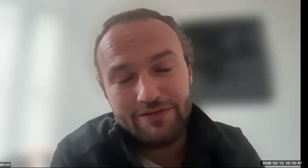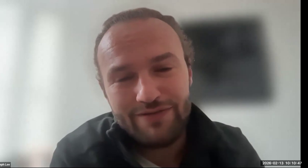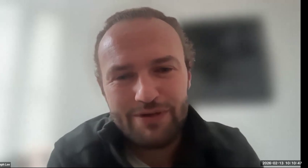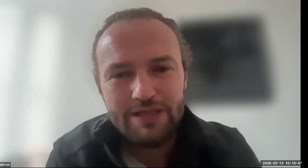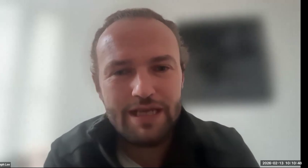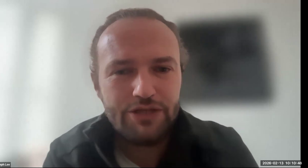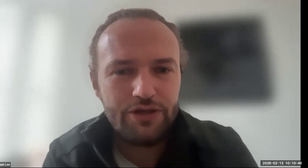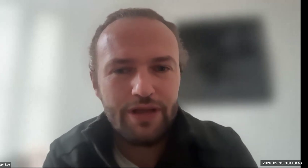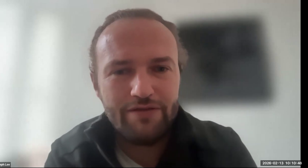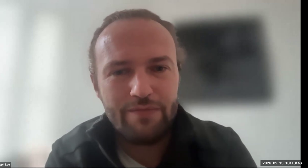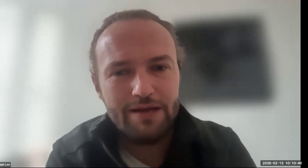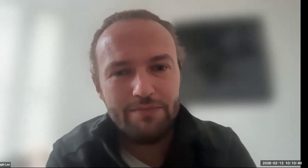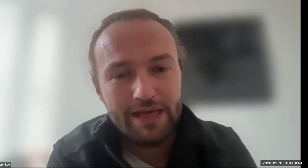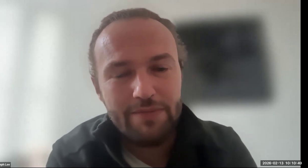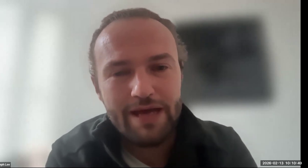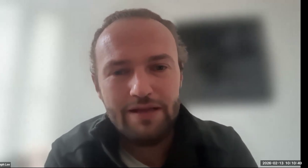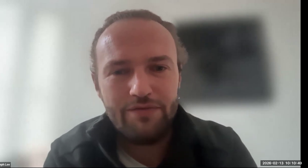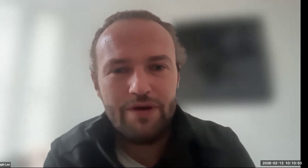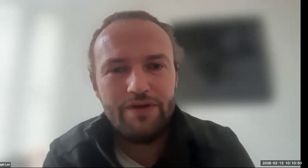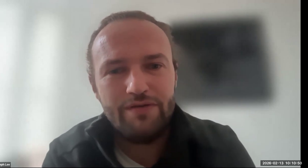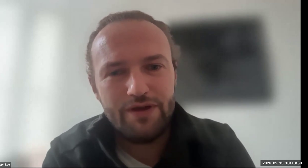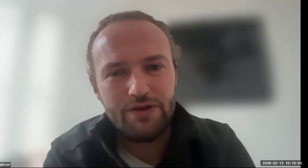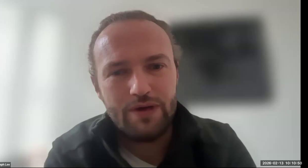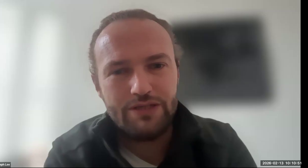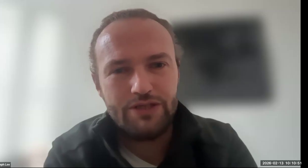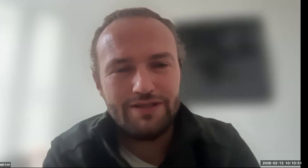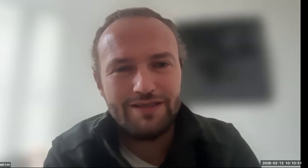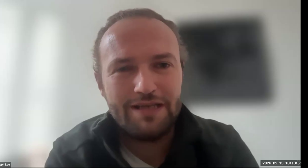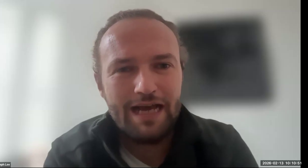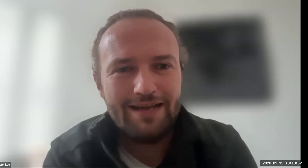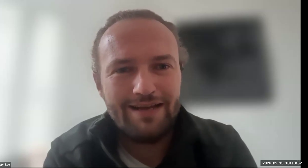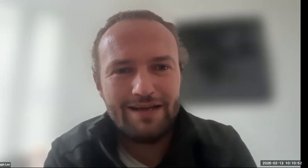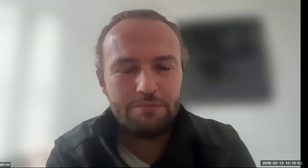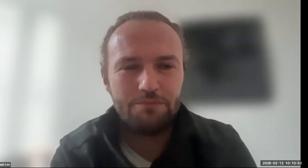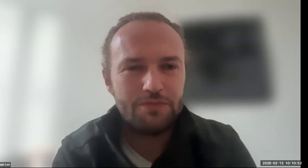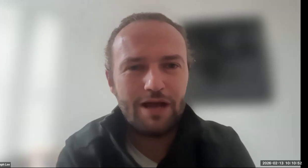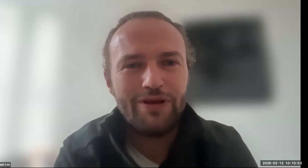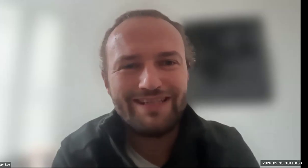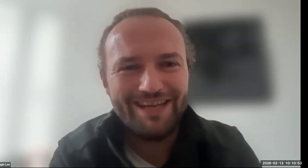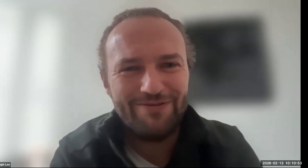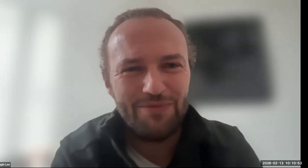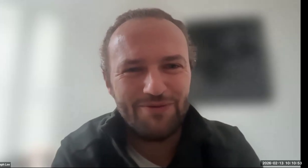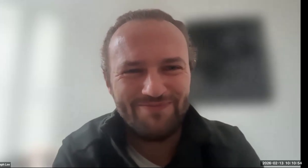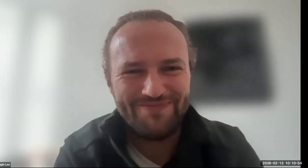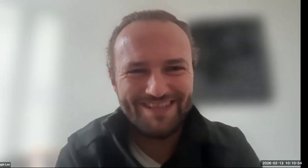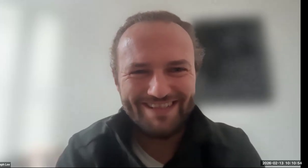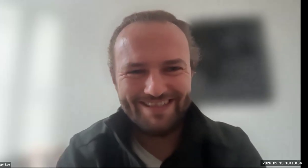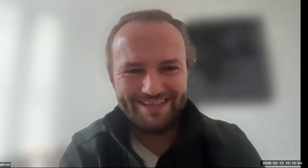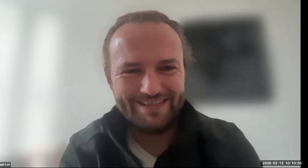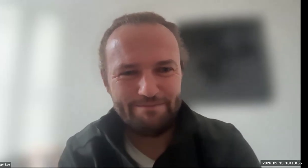At the end of our presentation, you'll have my email if you have any further questions, and I can't wait to hear from